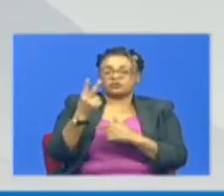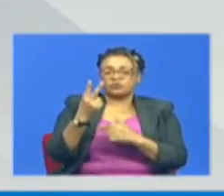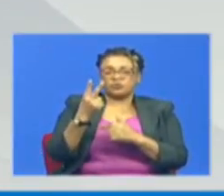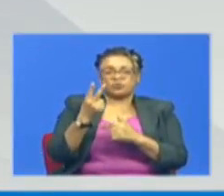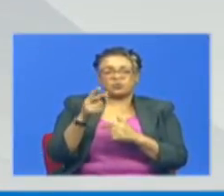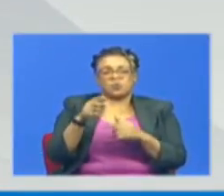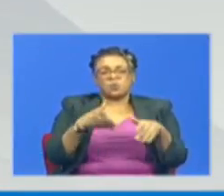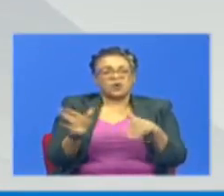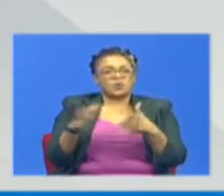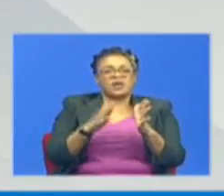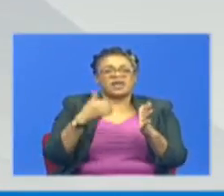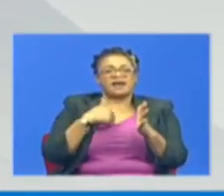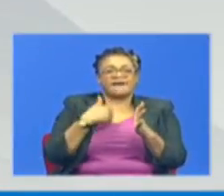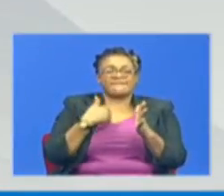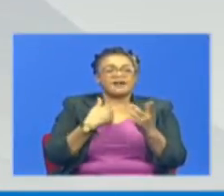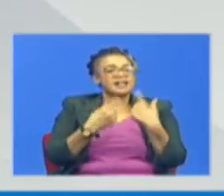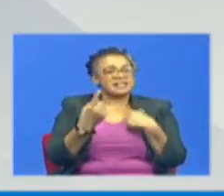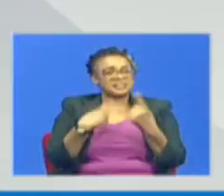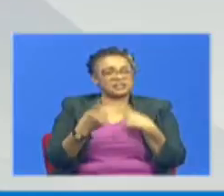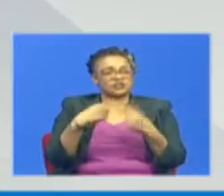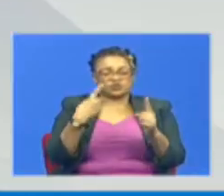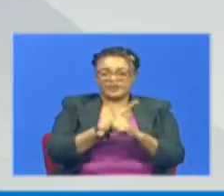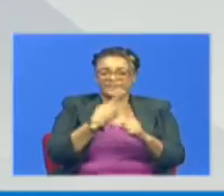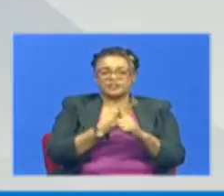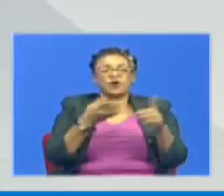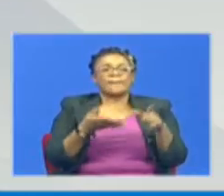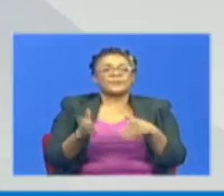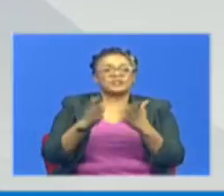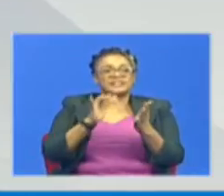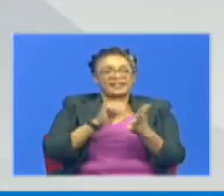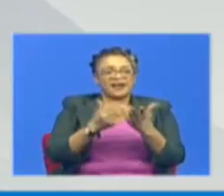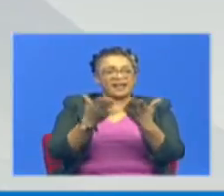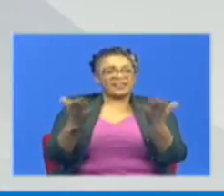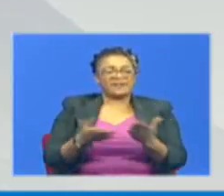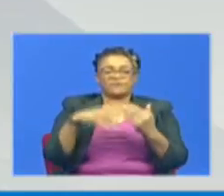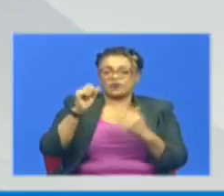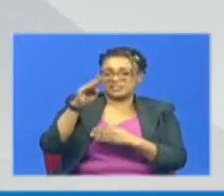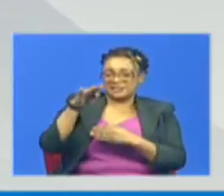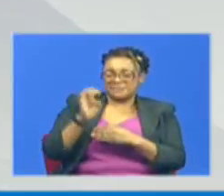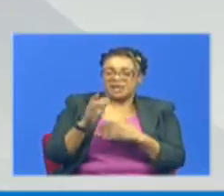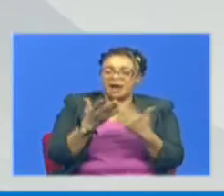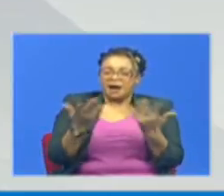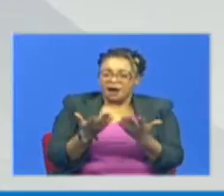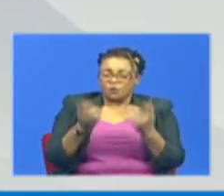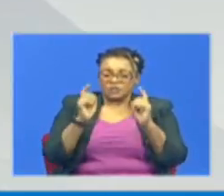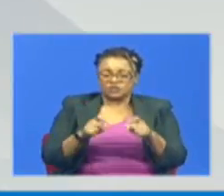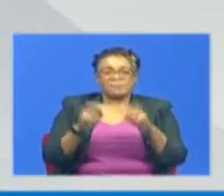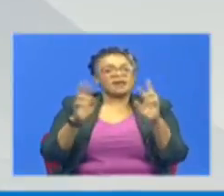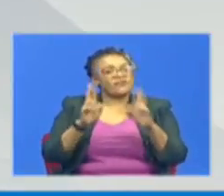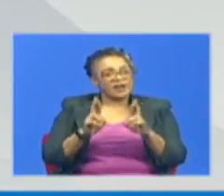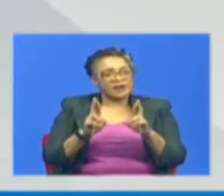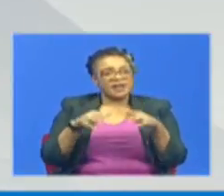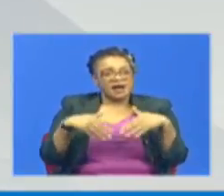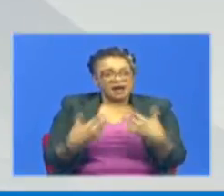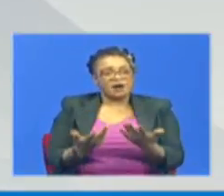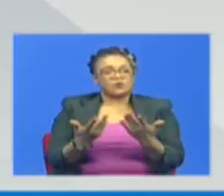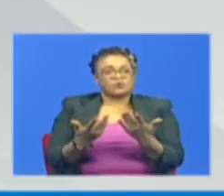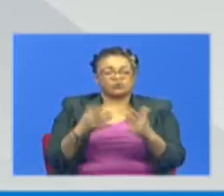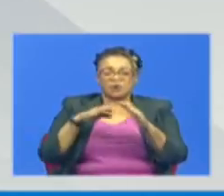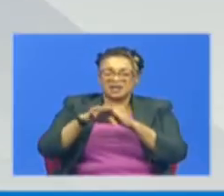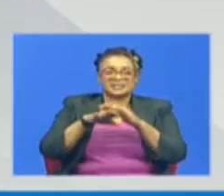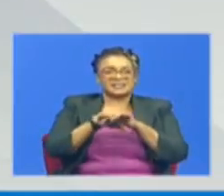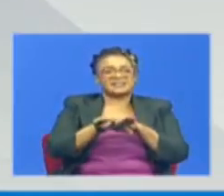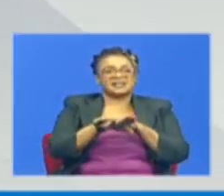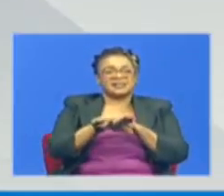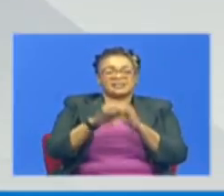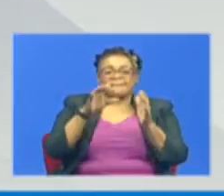just to have a discussion into the different opportunities that are there for SMEs, how they should prepare themselves and how to access the